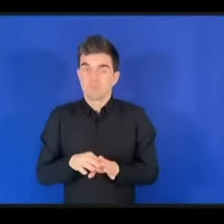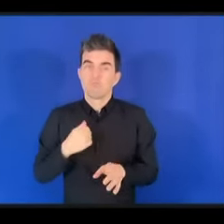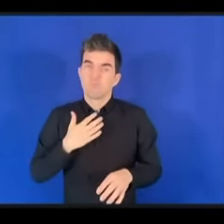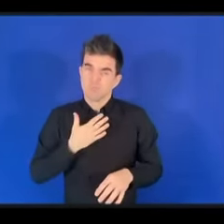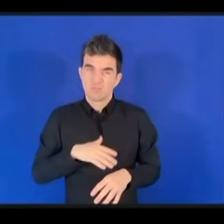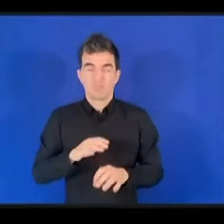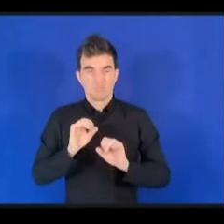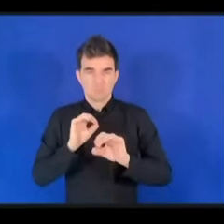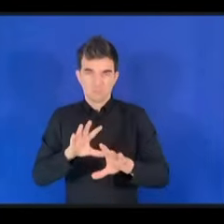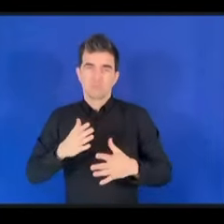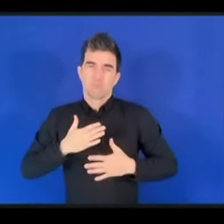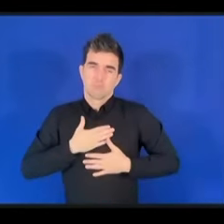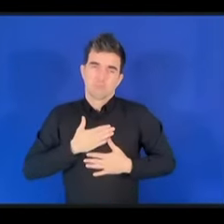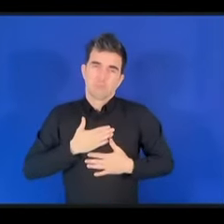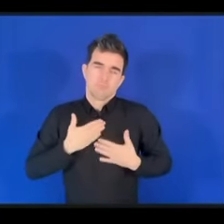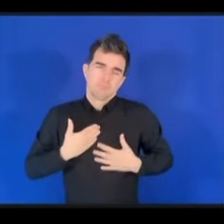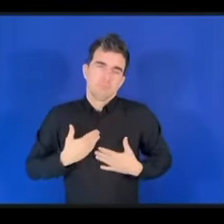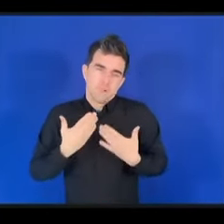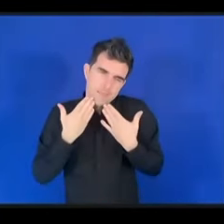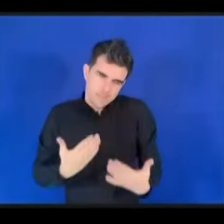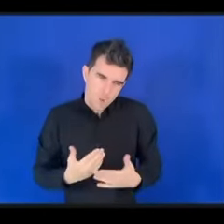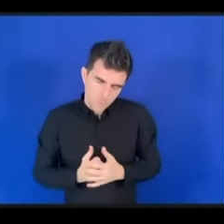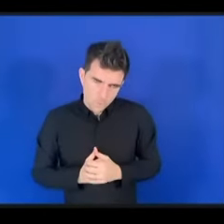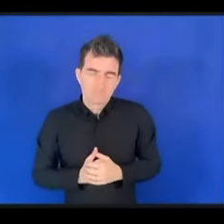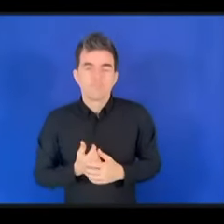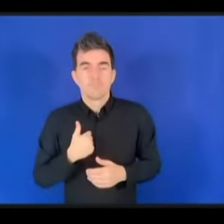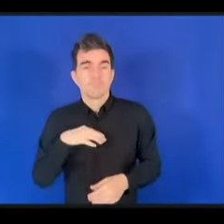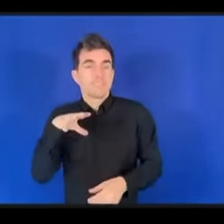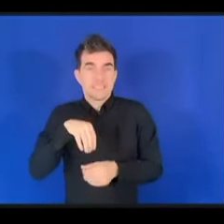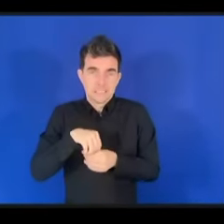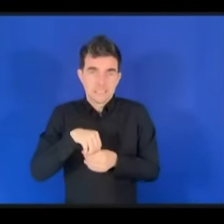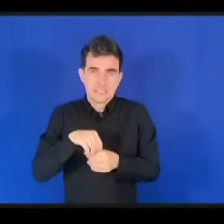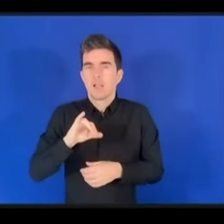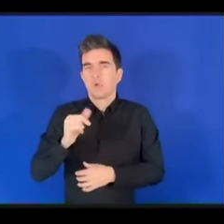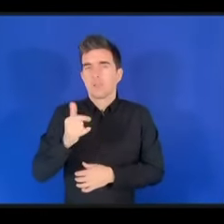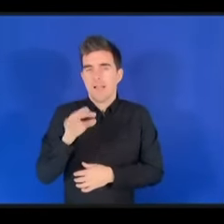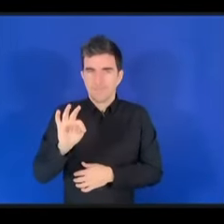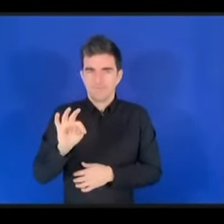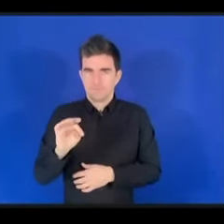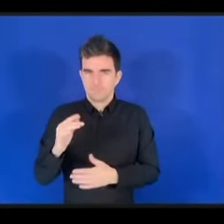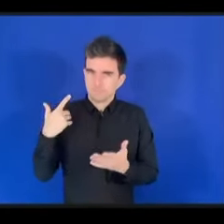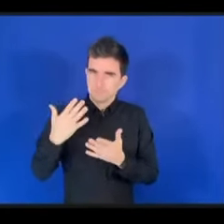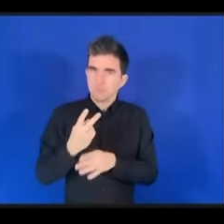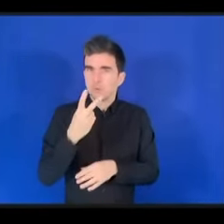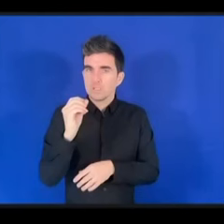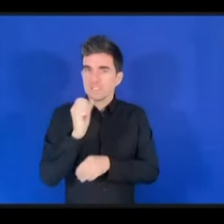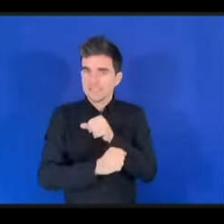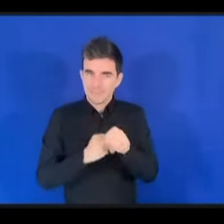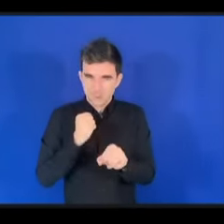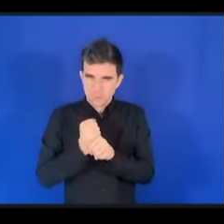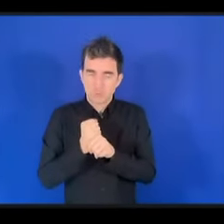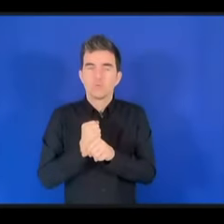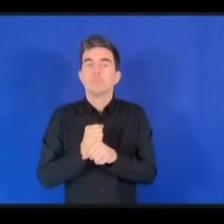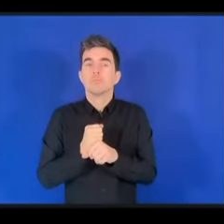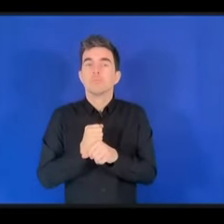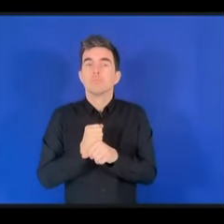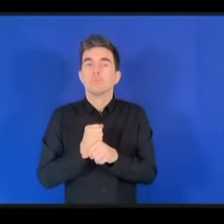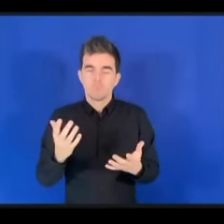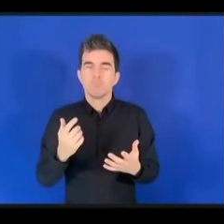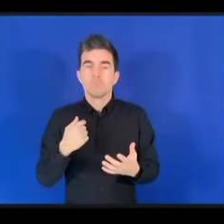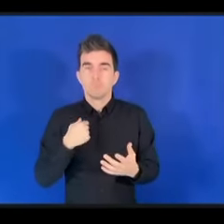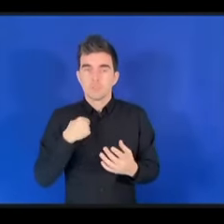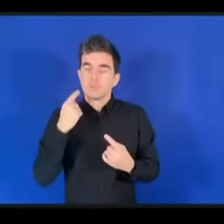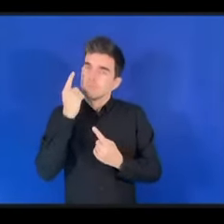IGF processes for almost two decades and consider one of the highlights of my professional career to have served